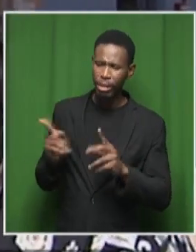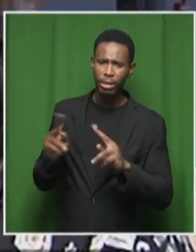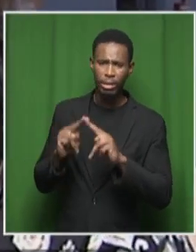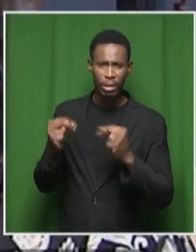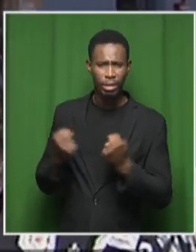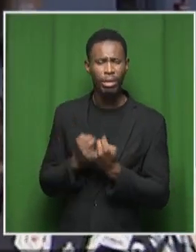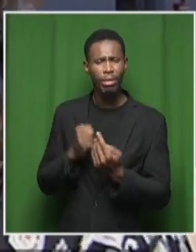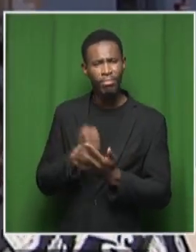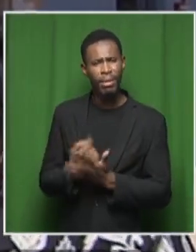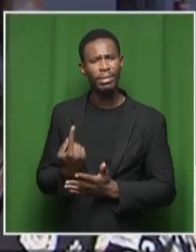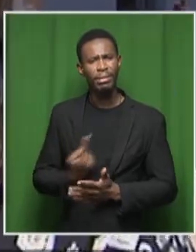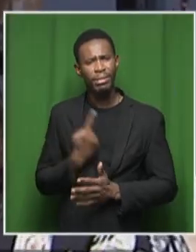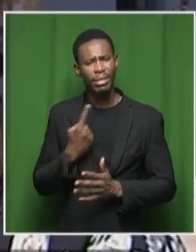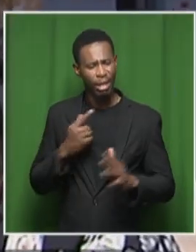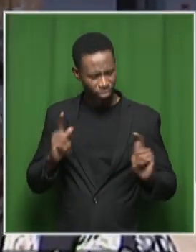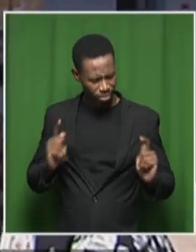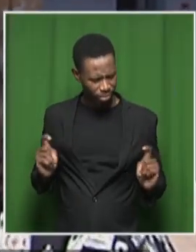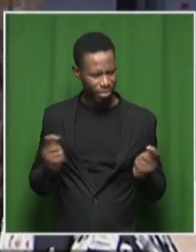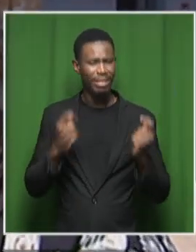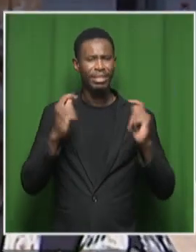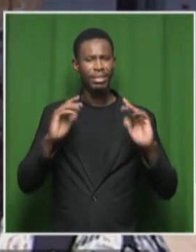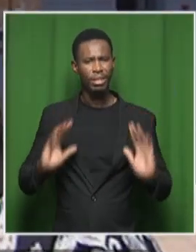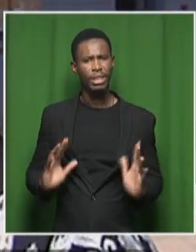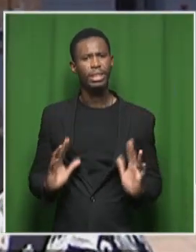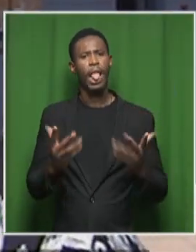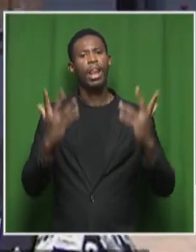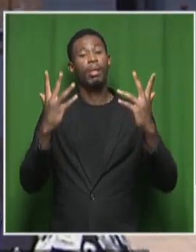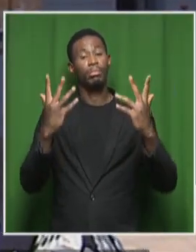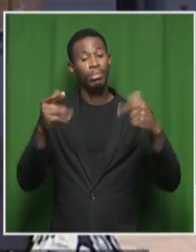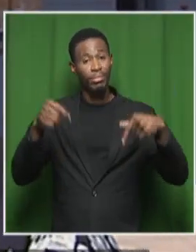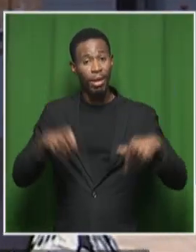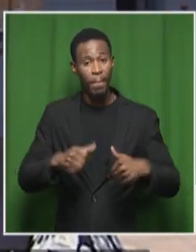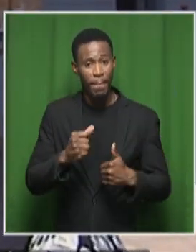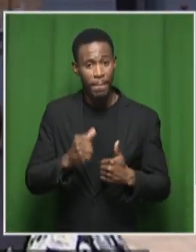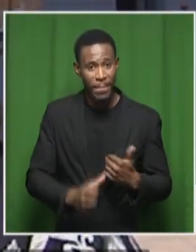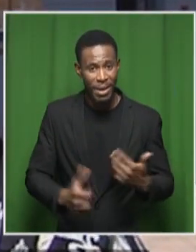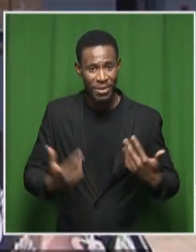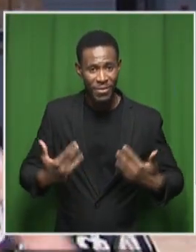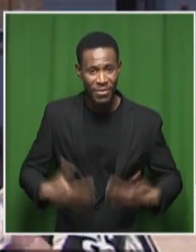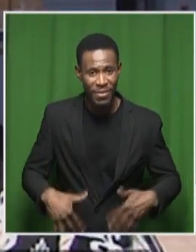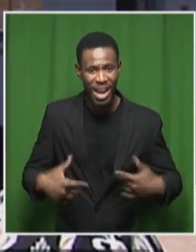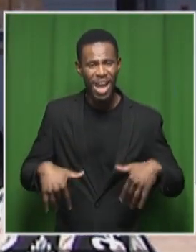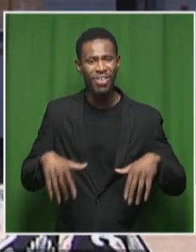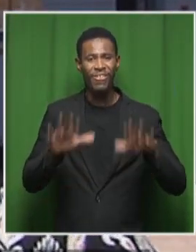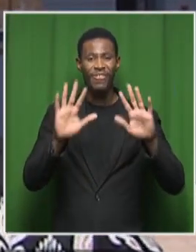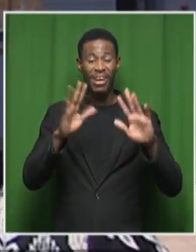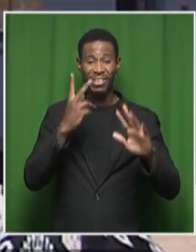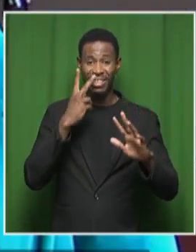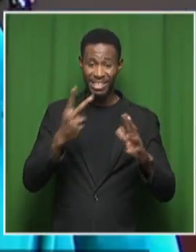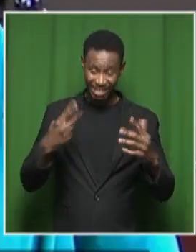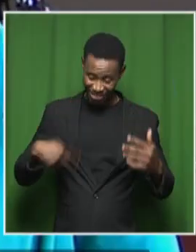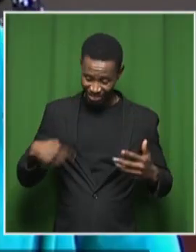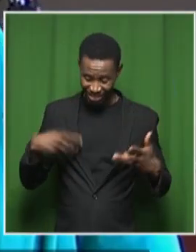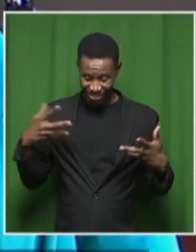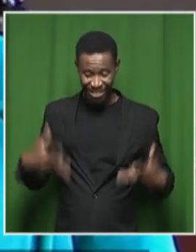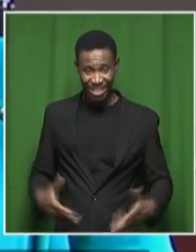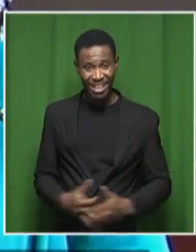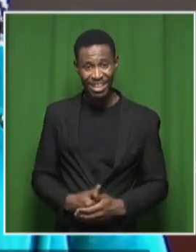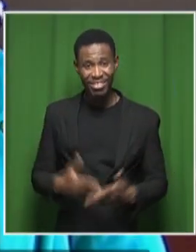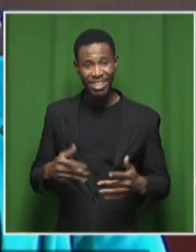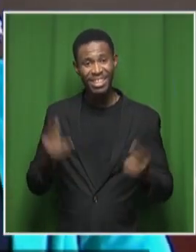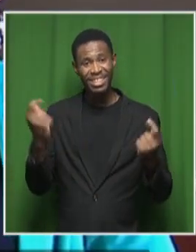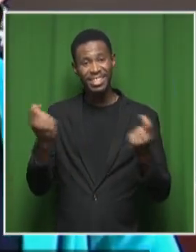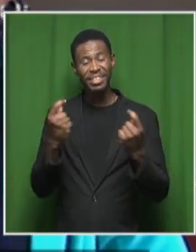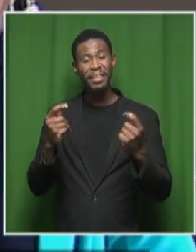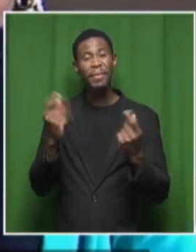celebrate ourselves. South Africa needs to celebrate, and it's what a wonderful month to actually be there. And look at us today at the event. People had different